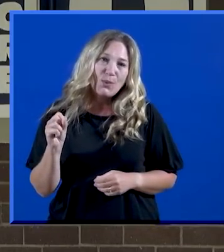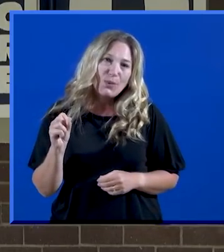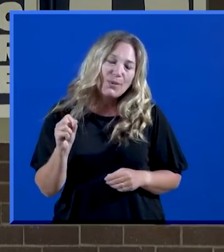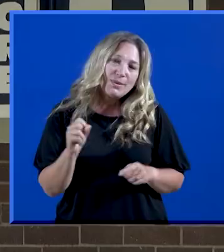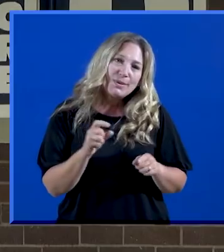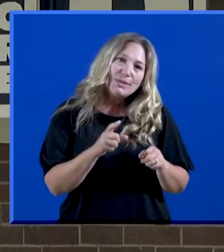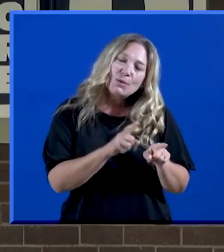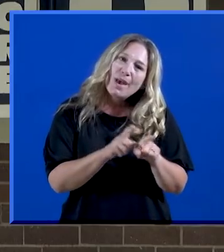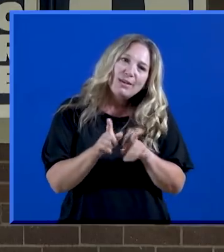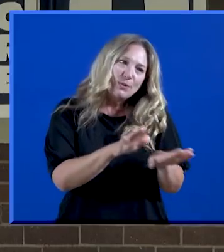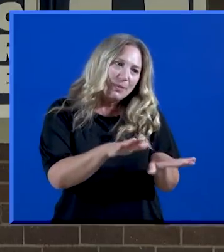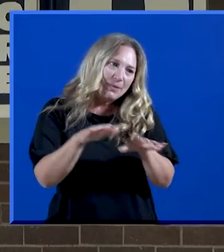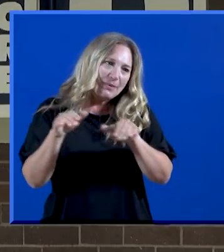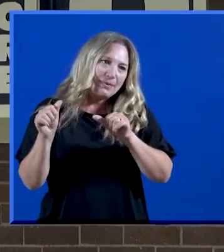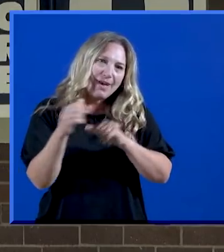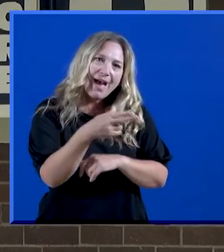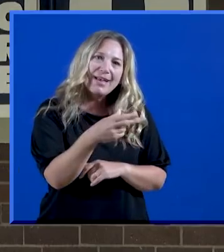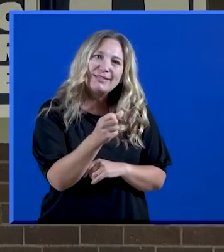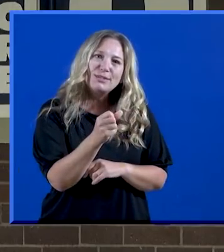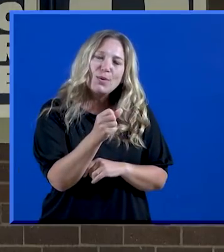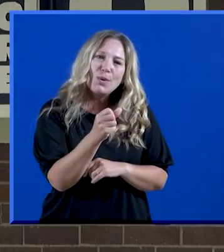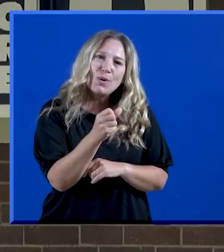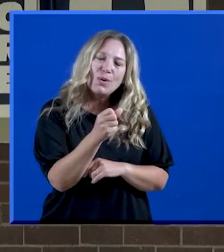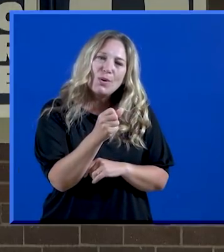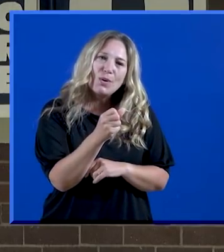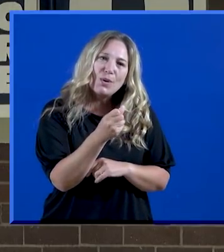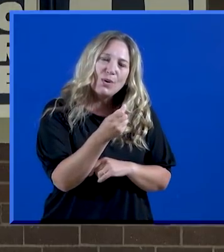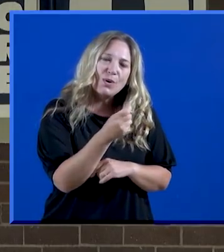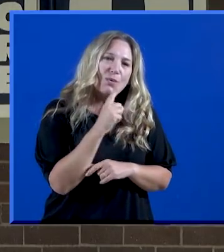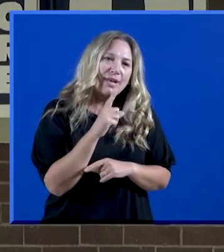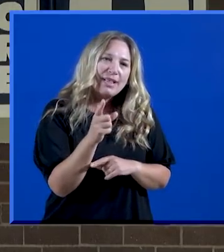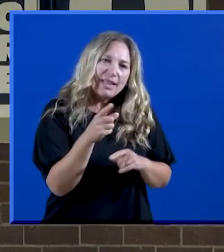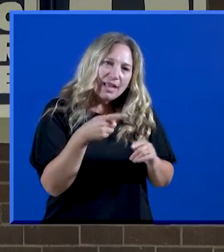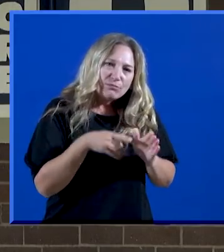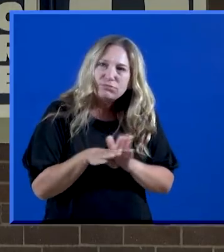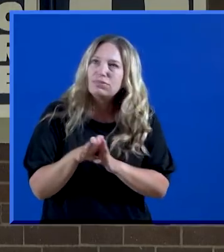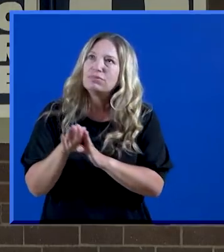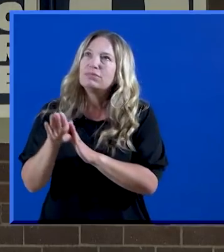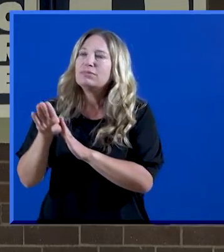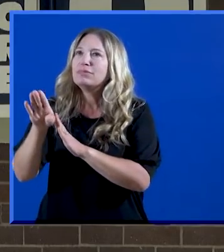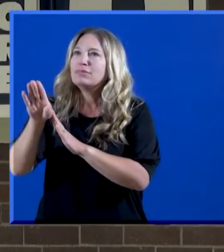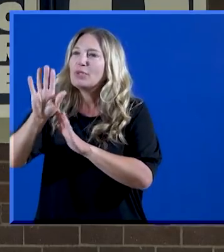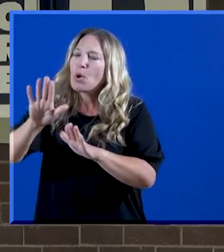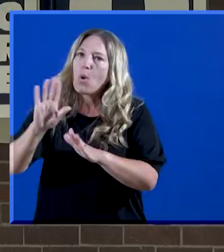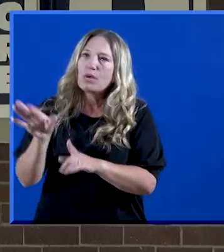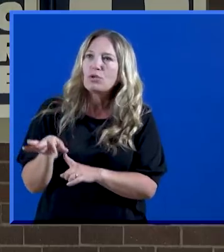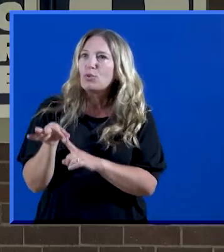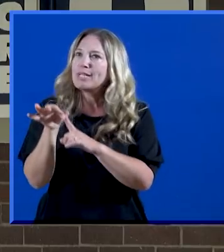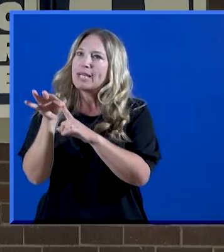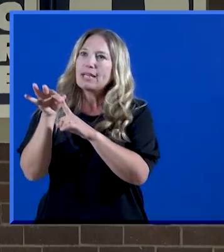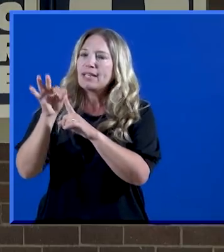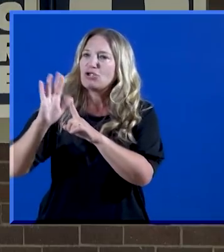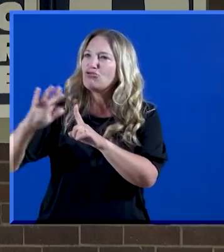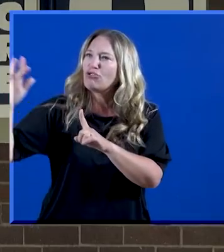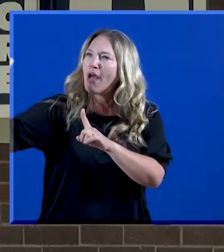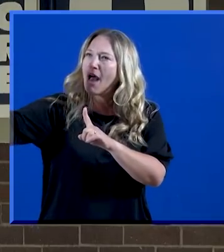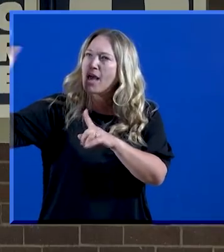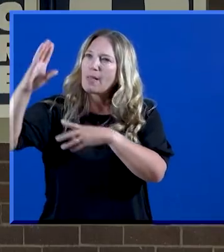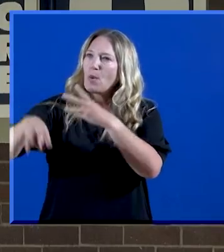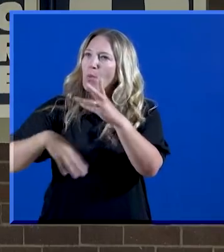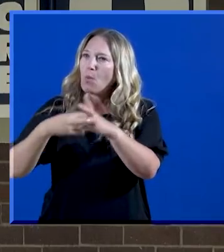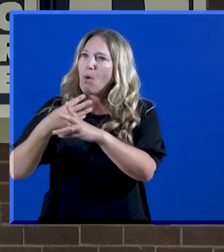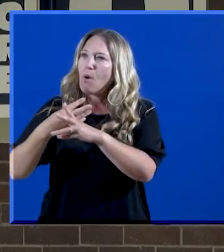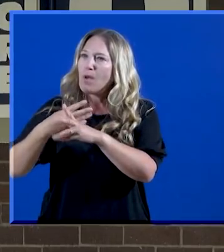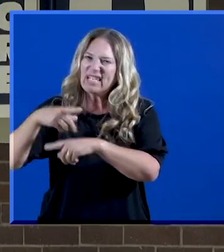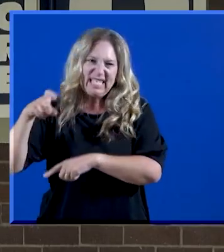School. So as you move on from high school, spread your wings, take flight, and let the beauty of your uniqueness shine in a